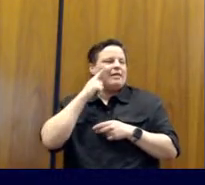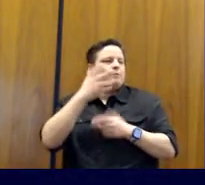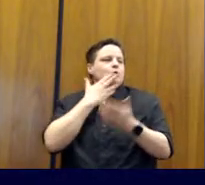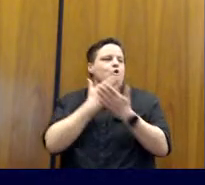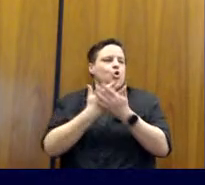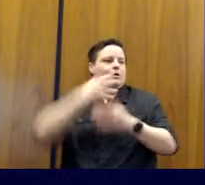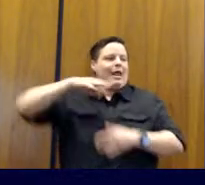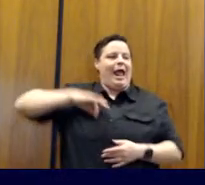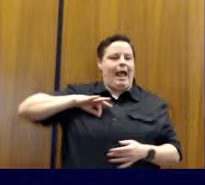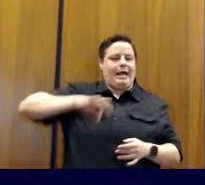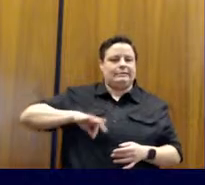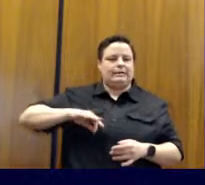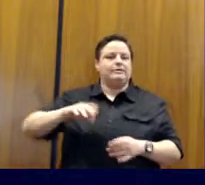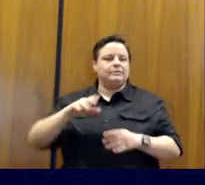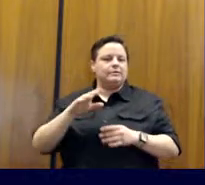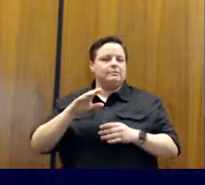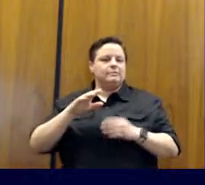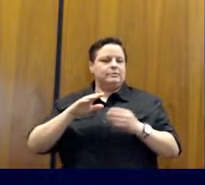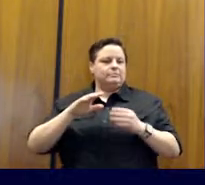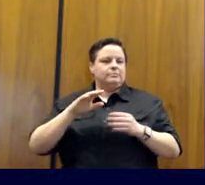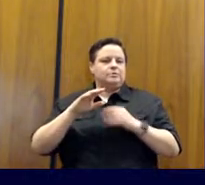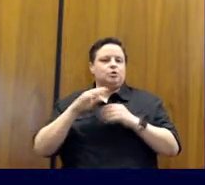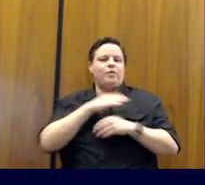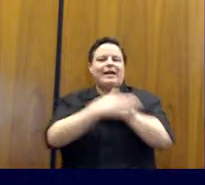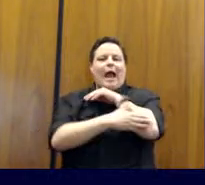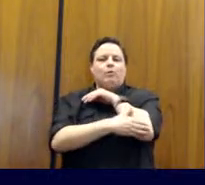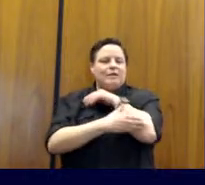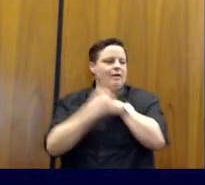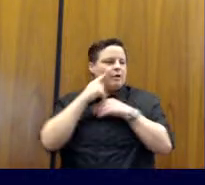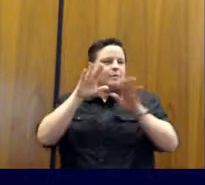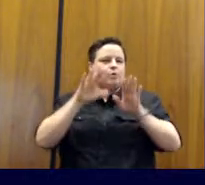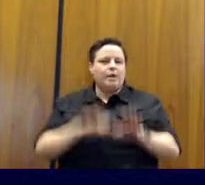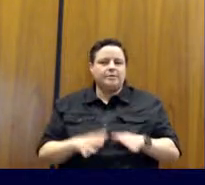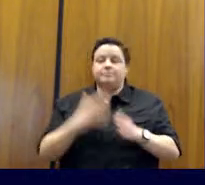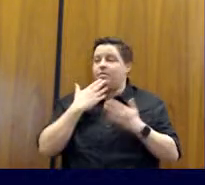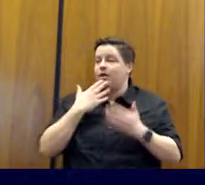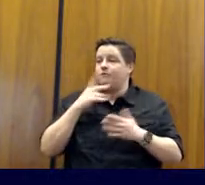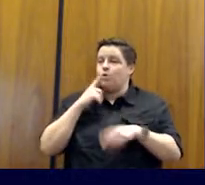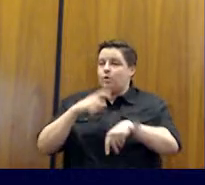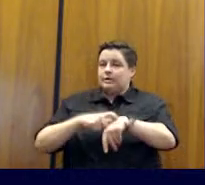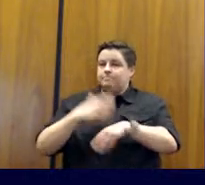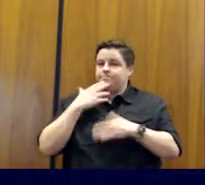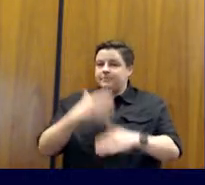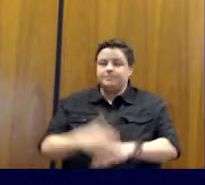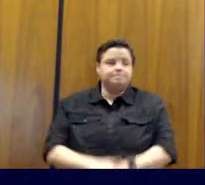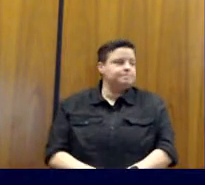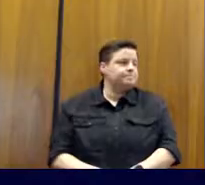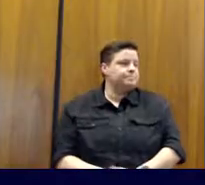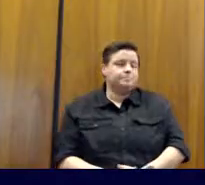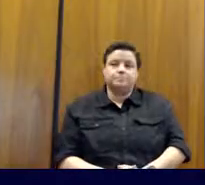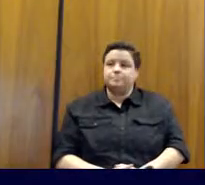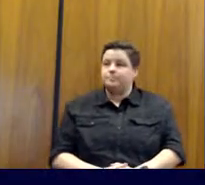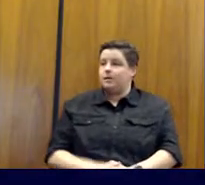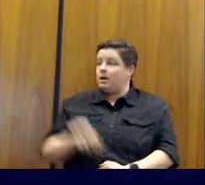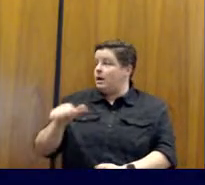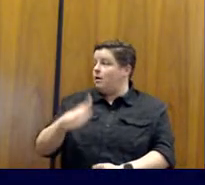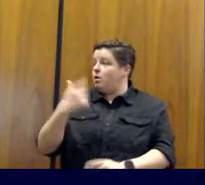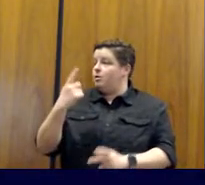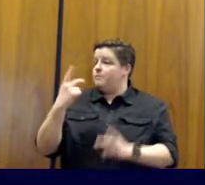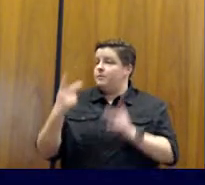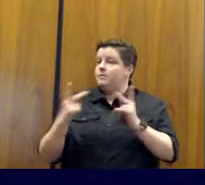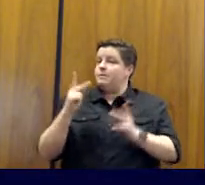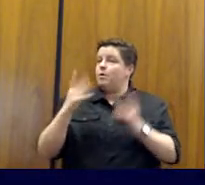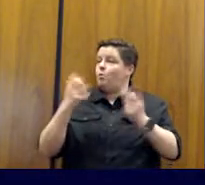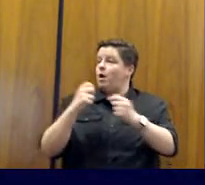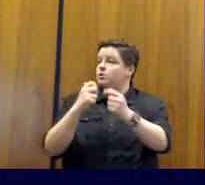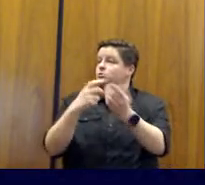county and to the road commission. So thank you very much. And thanks again for your work. Is there anyone else that would